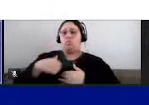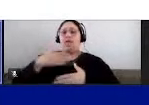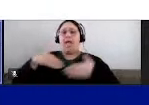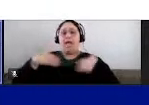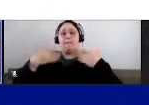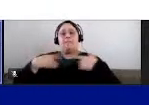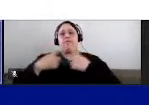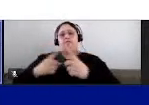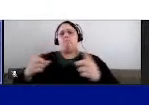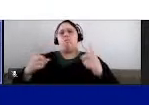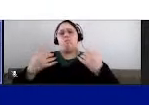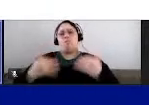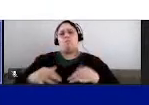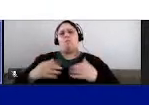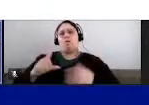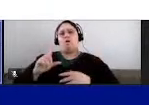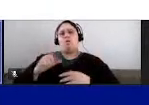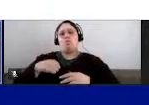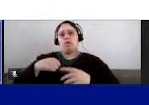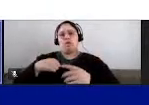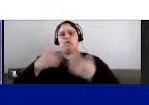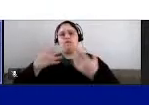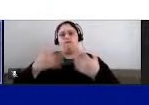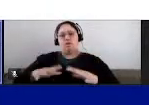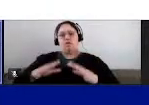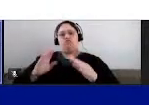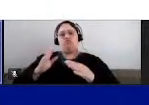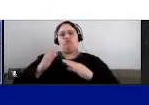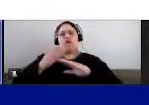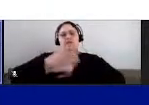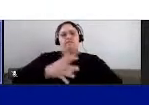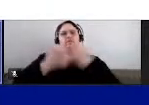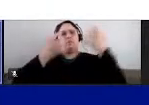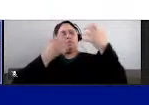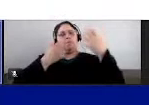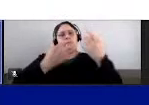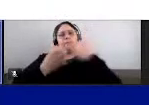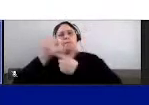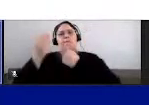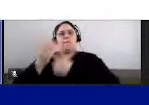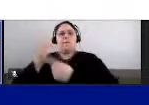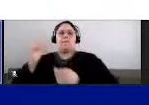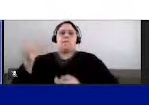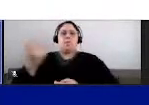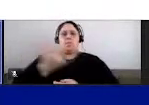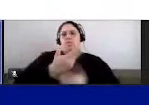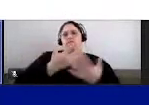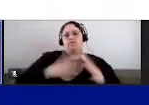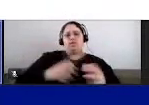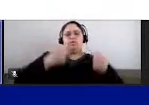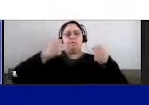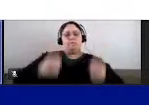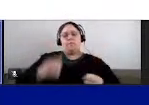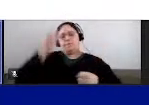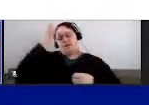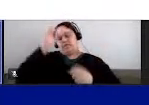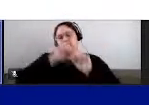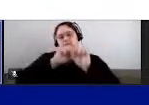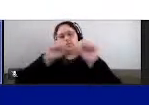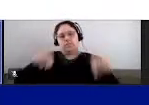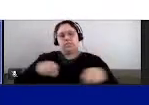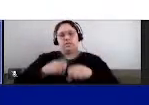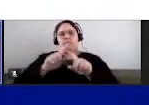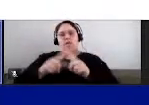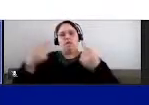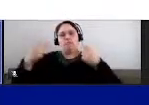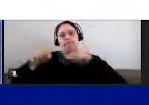as a department that we've met our efforts right across management in terms of strengthening governance systems, and